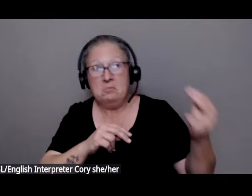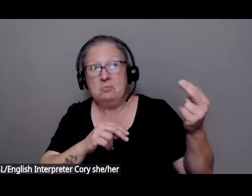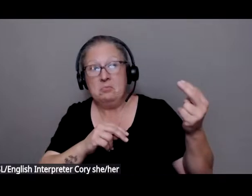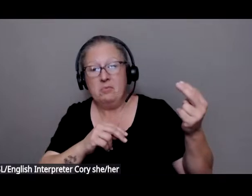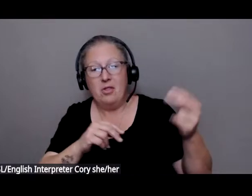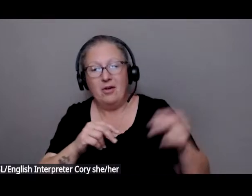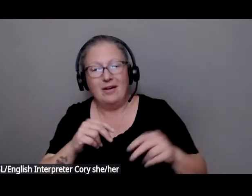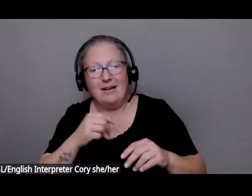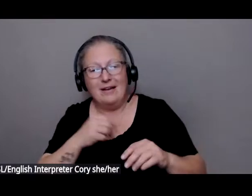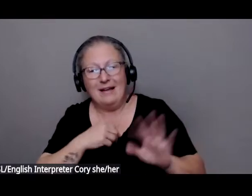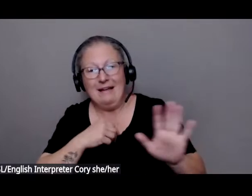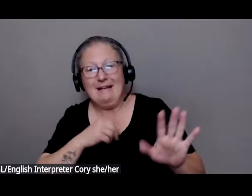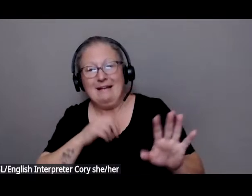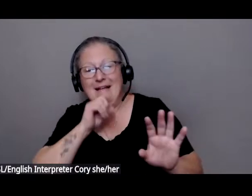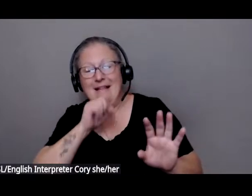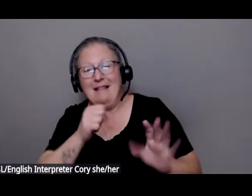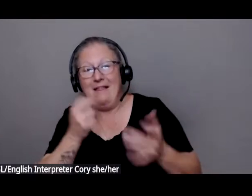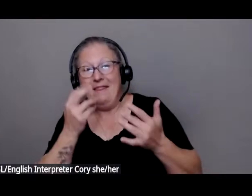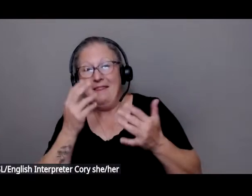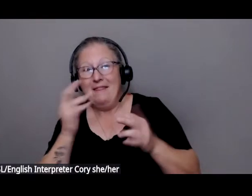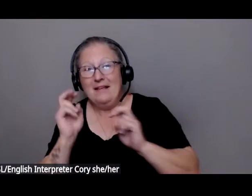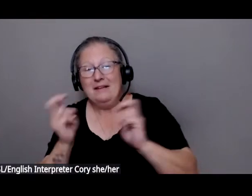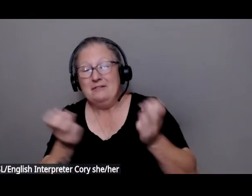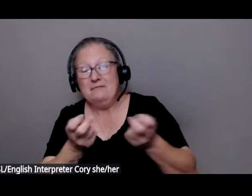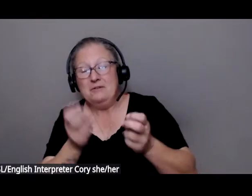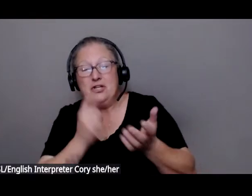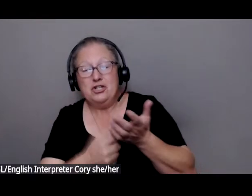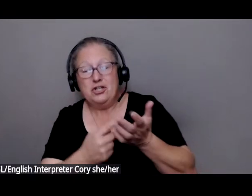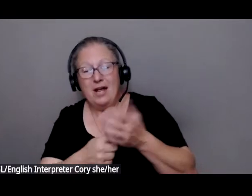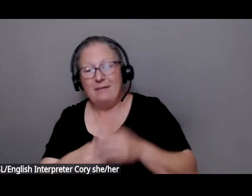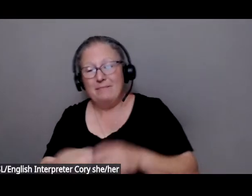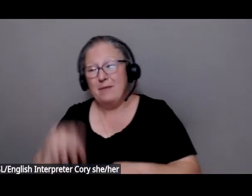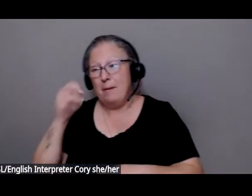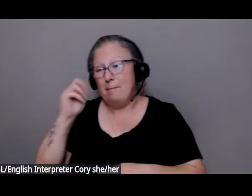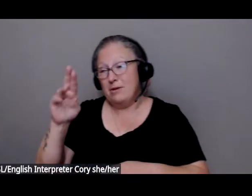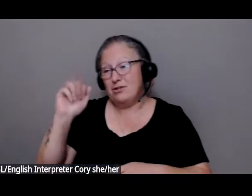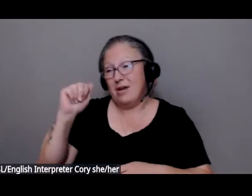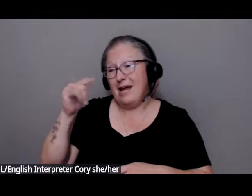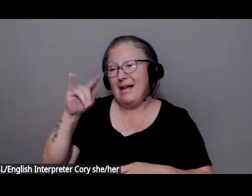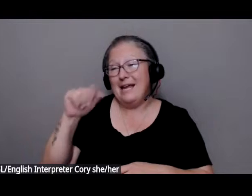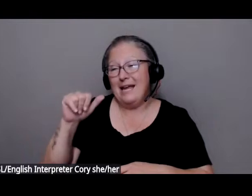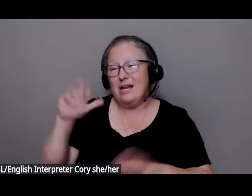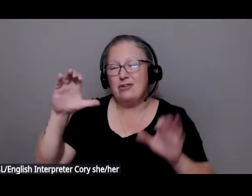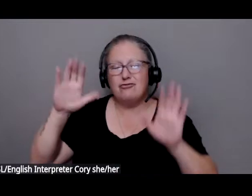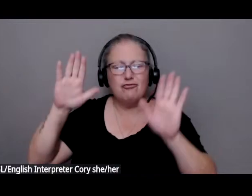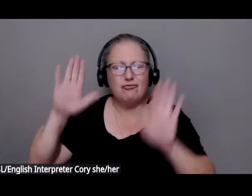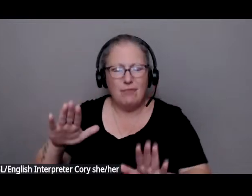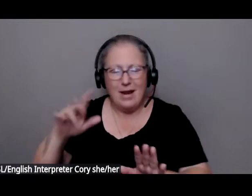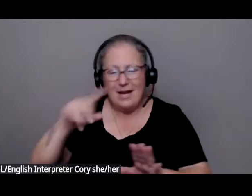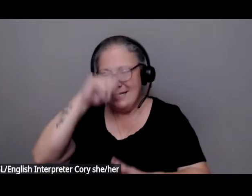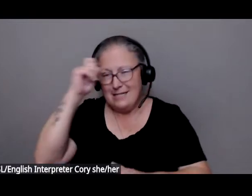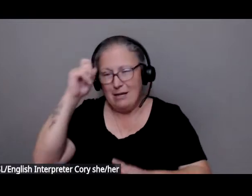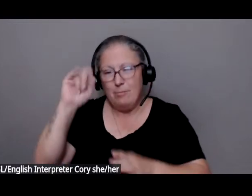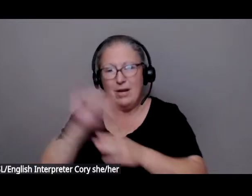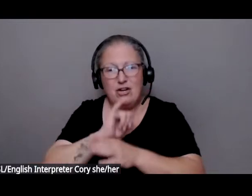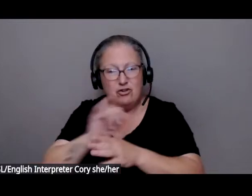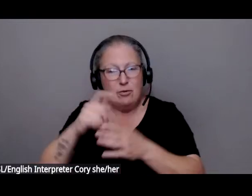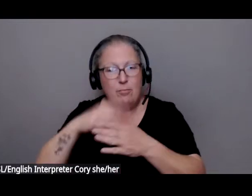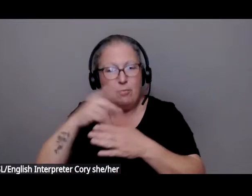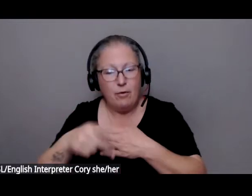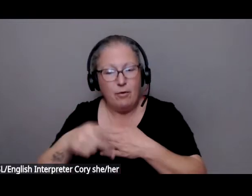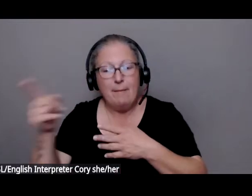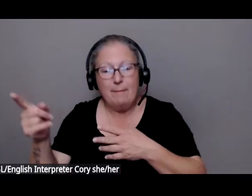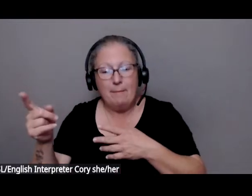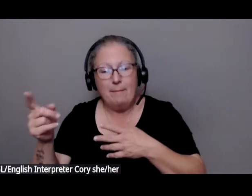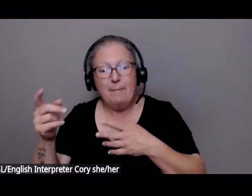the look. I love the fireside Yeah. chat. I'm And sorry. Mr. Akita does great. He does a great summer internship program where he leverages a